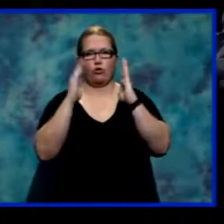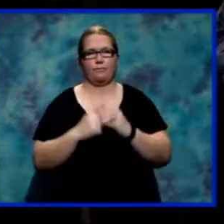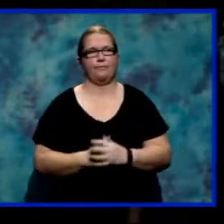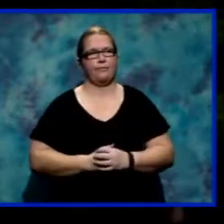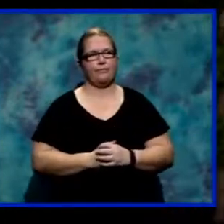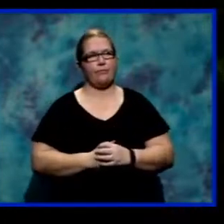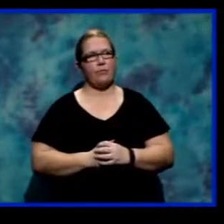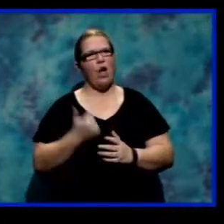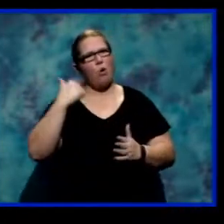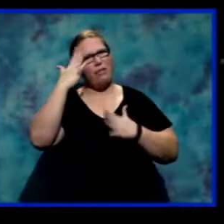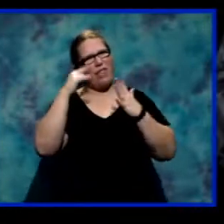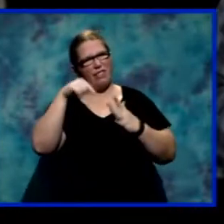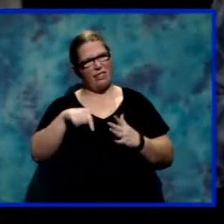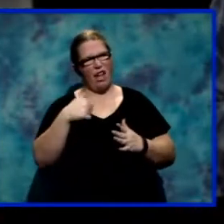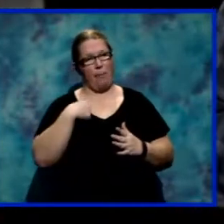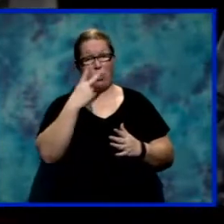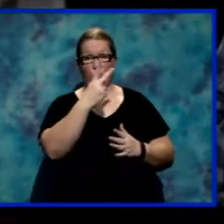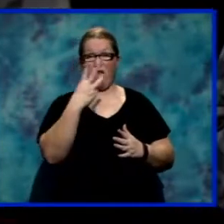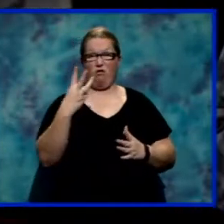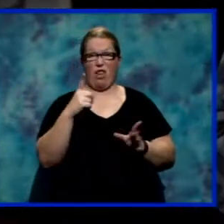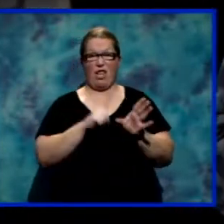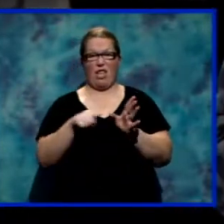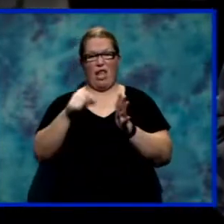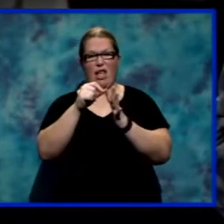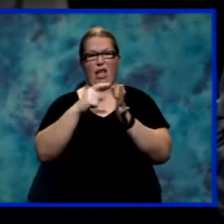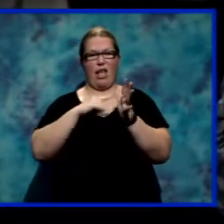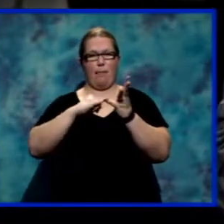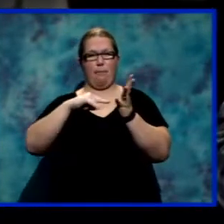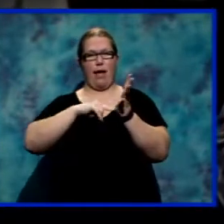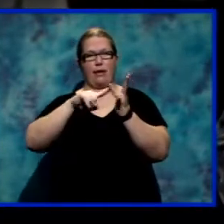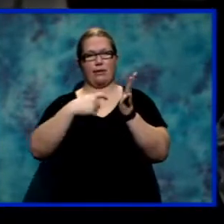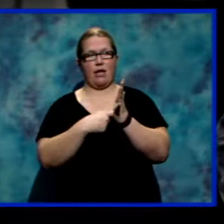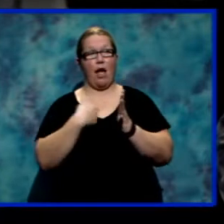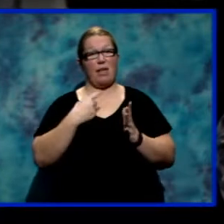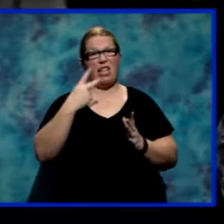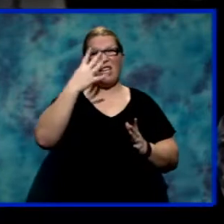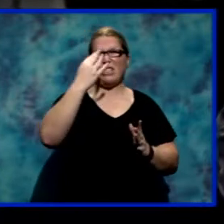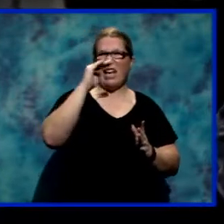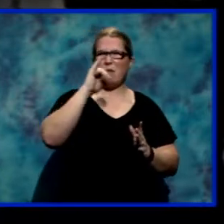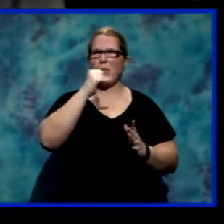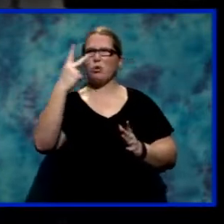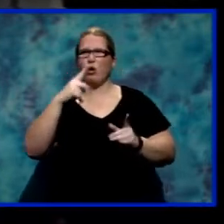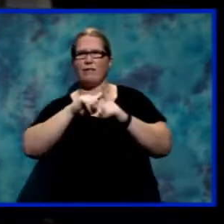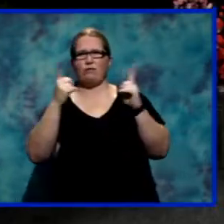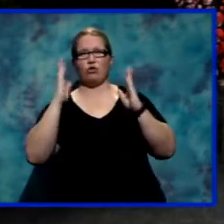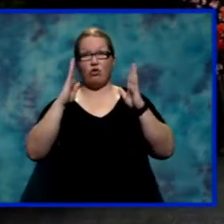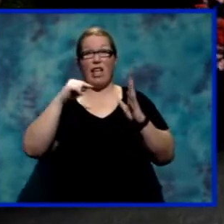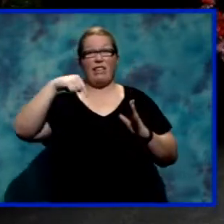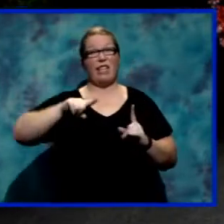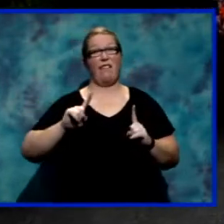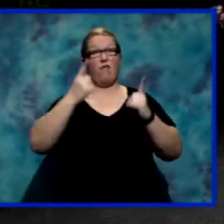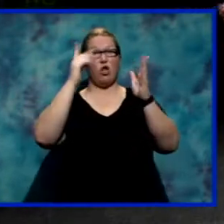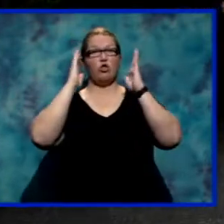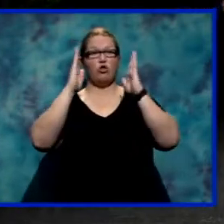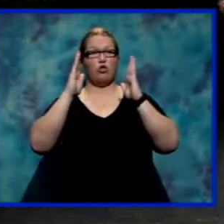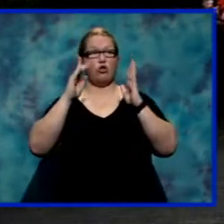I was thinking the other day, 23 years I've been a pastor. I've been in at least 10, maybe 12 different churches. This is the first church I've ever had anything to do